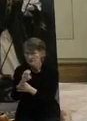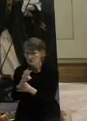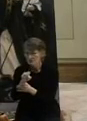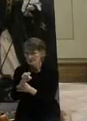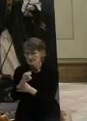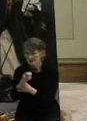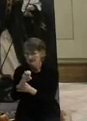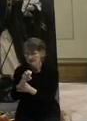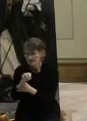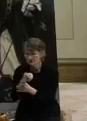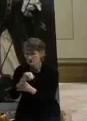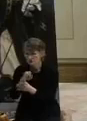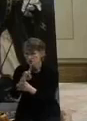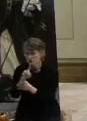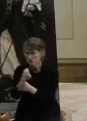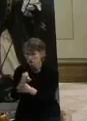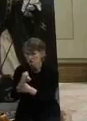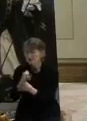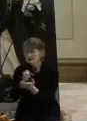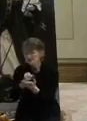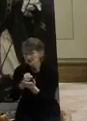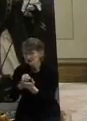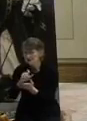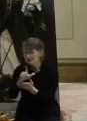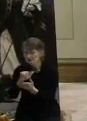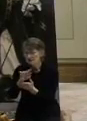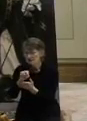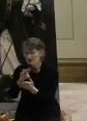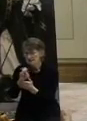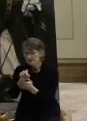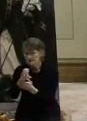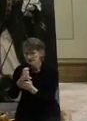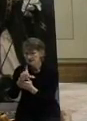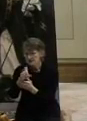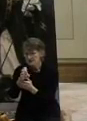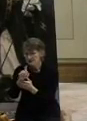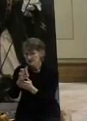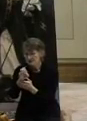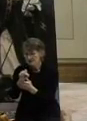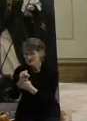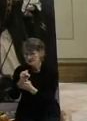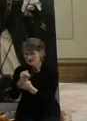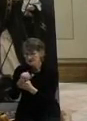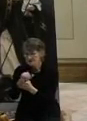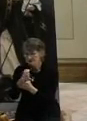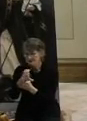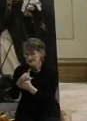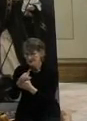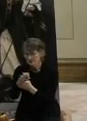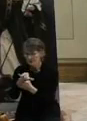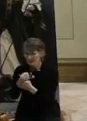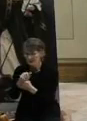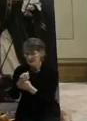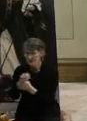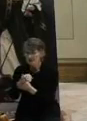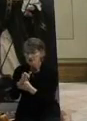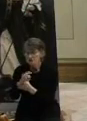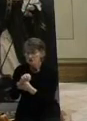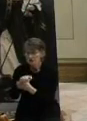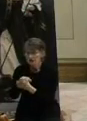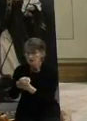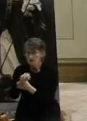Jude, Linus, Cletus, Clement, Sixtus, Cornelius, Cyprian, Lawrence, Chrysogonus, John and